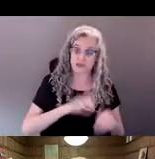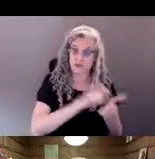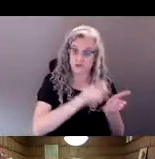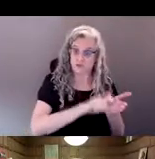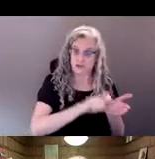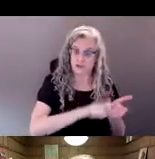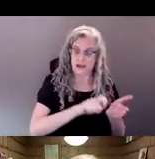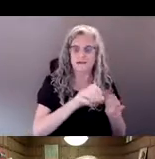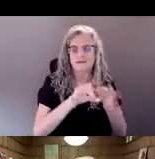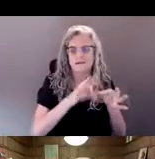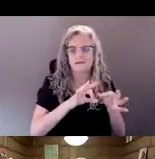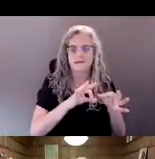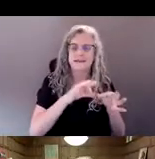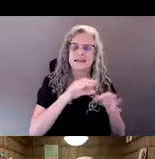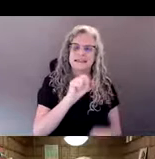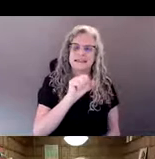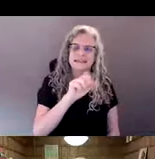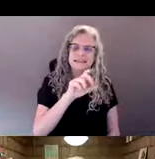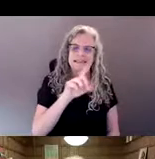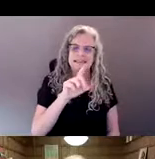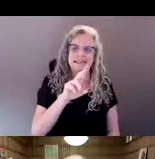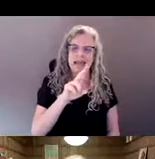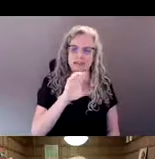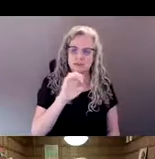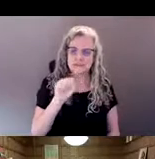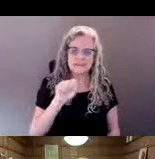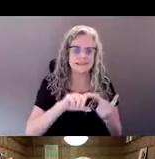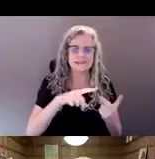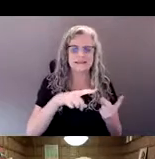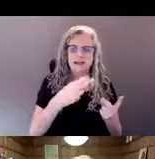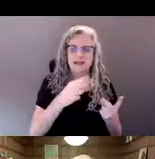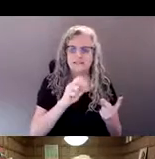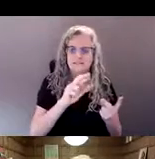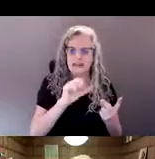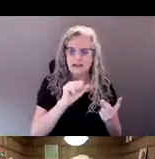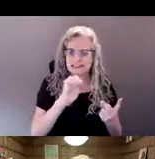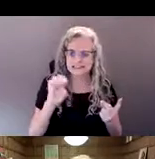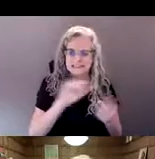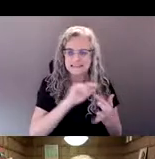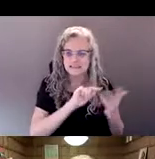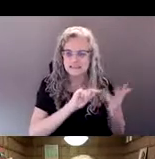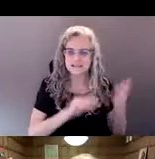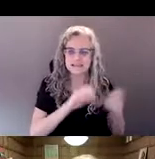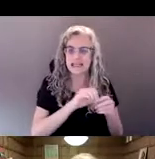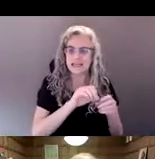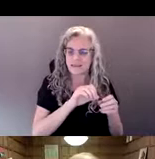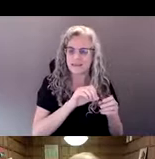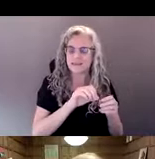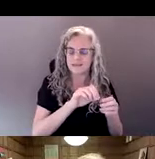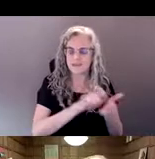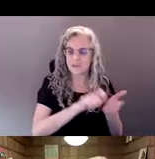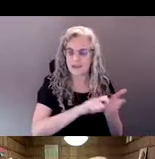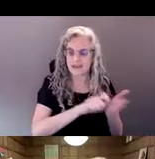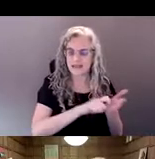the Sadducees or the Pharisees in the gospel, a lot of what people have later imagined Sadducees and Pharisees were like comes from those